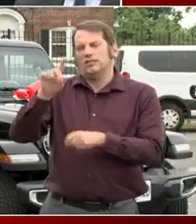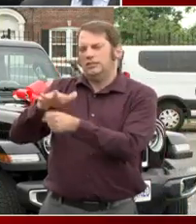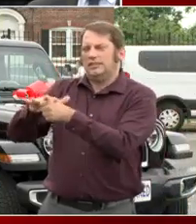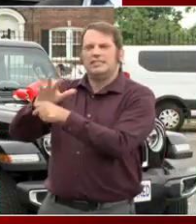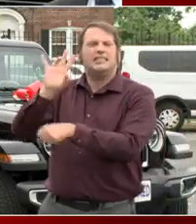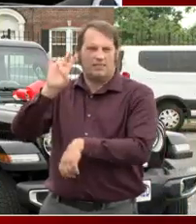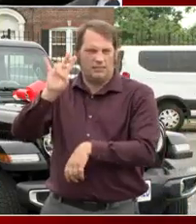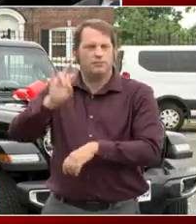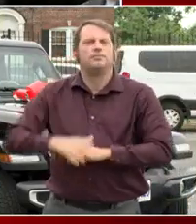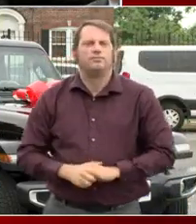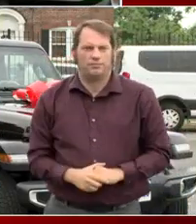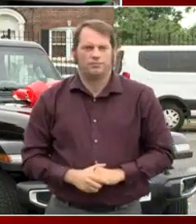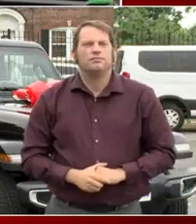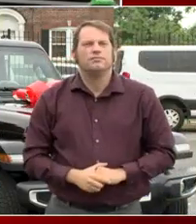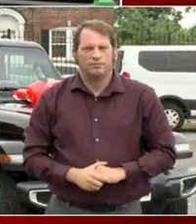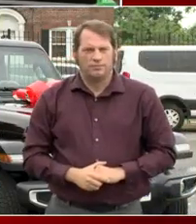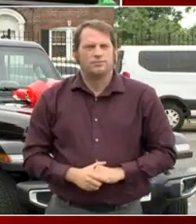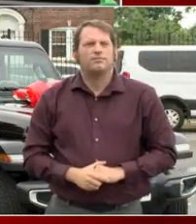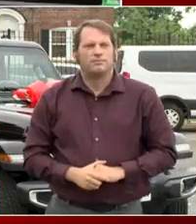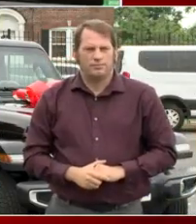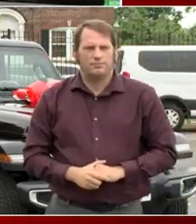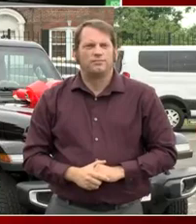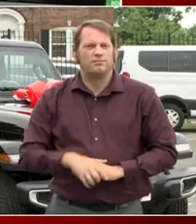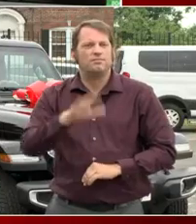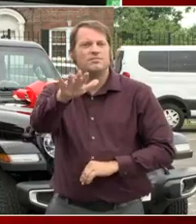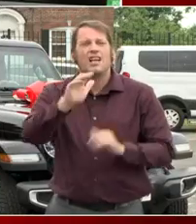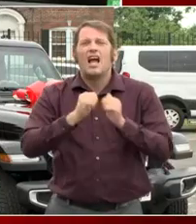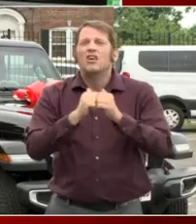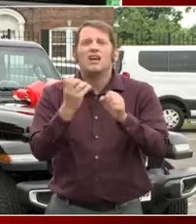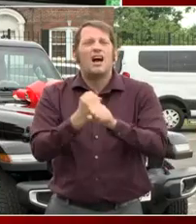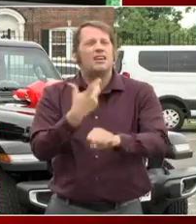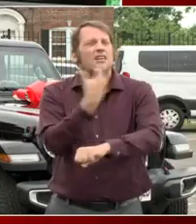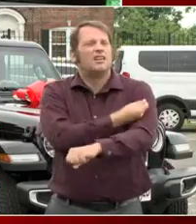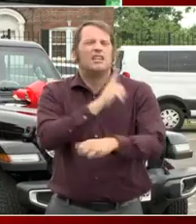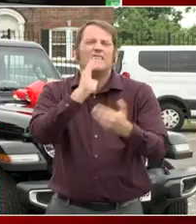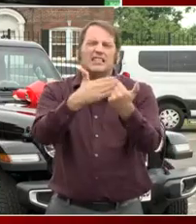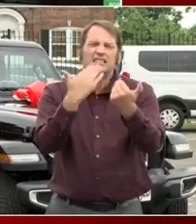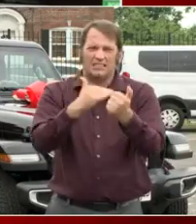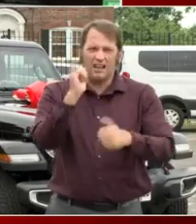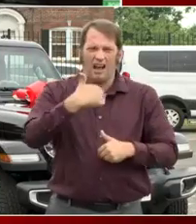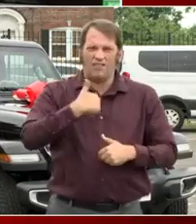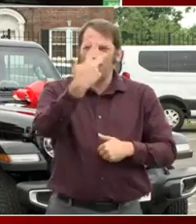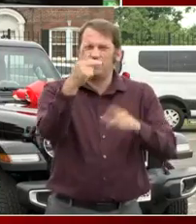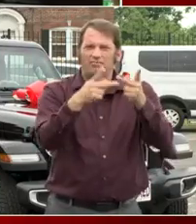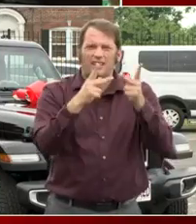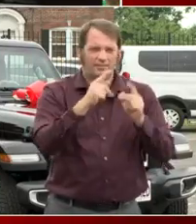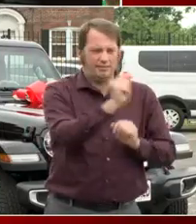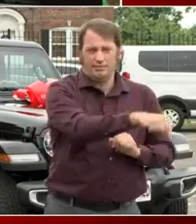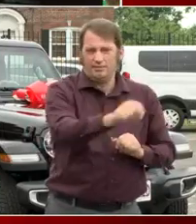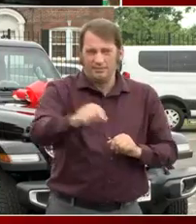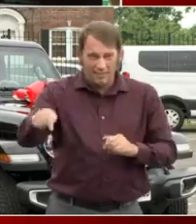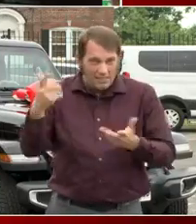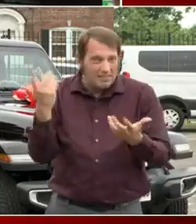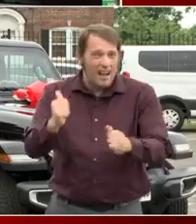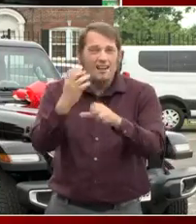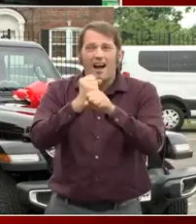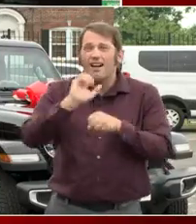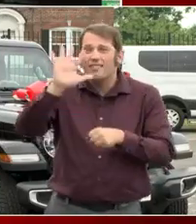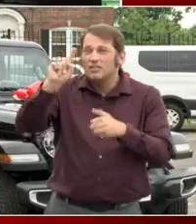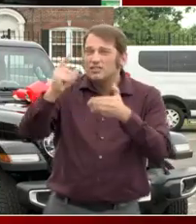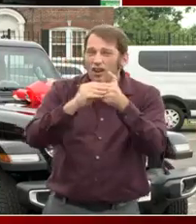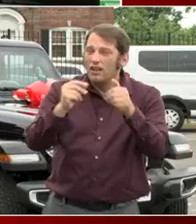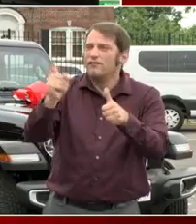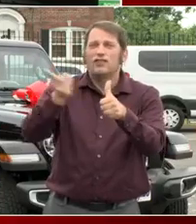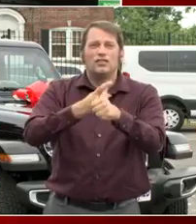Can you remember that? 3 sites, $51, get your first shot. And, of course,